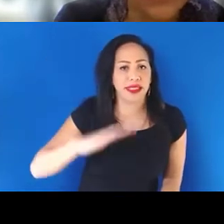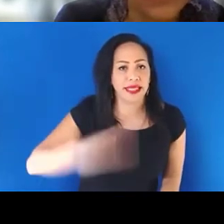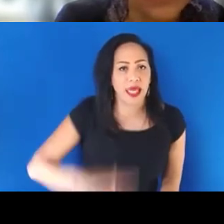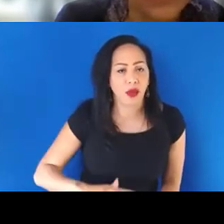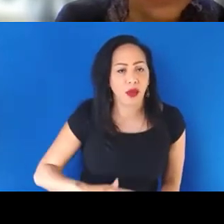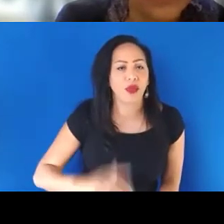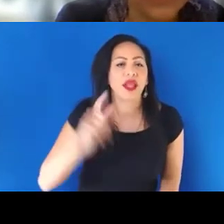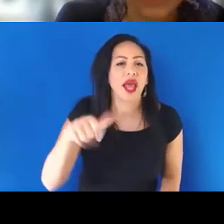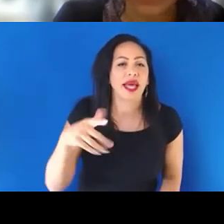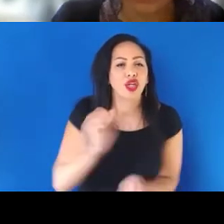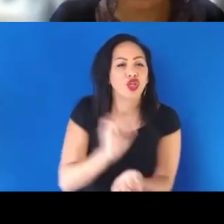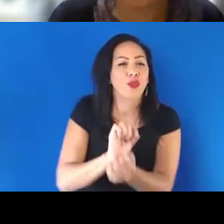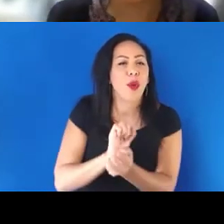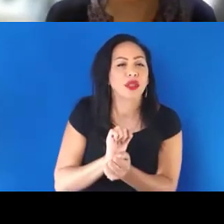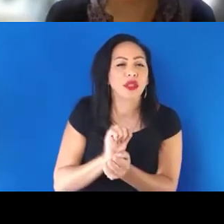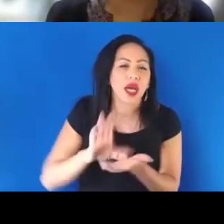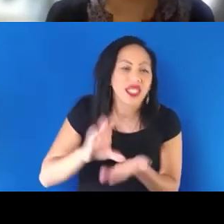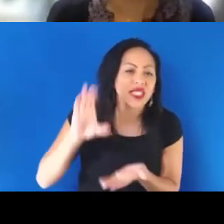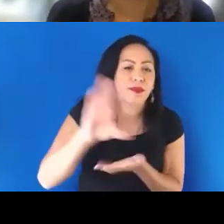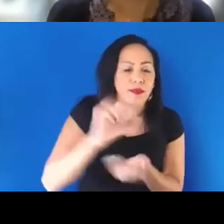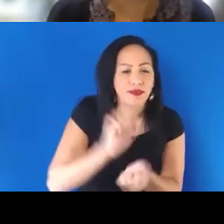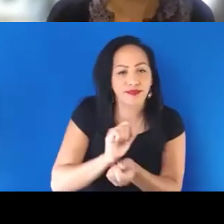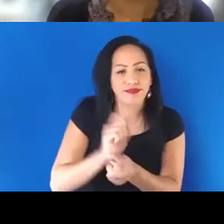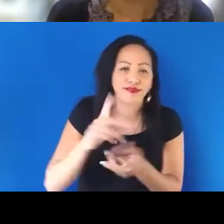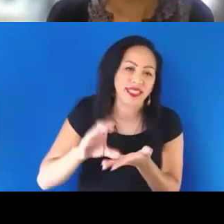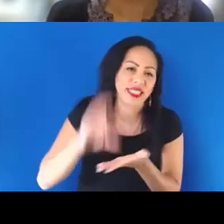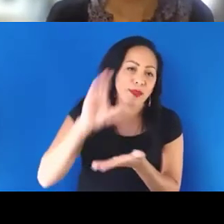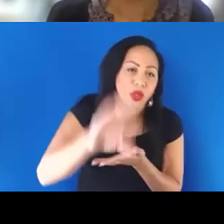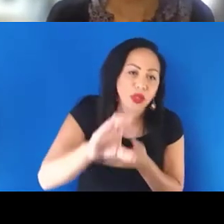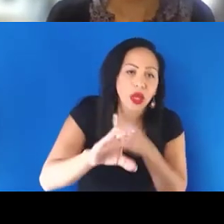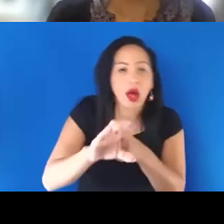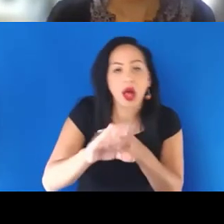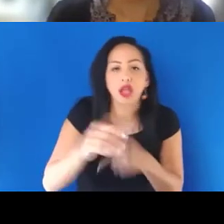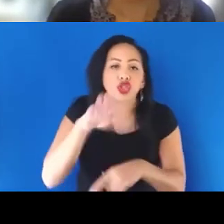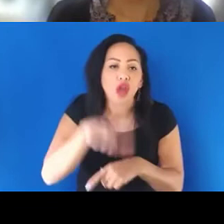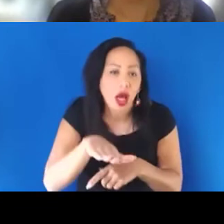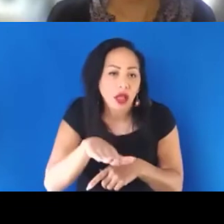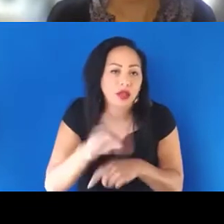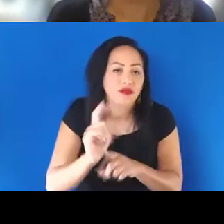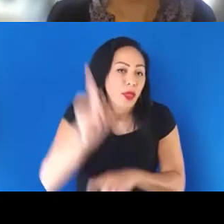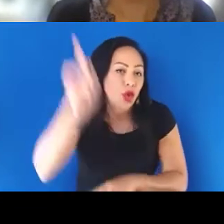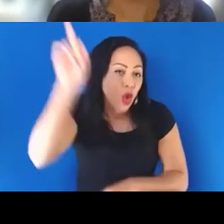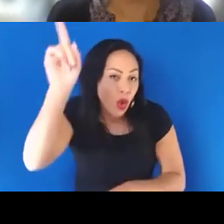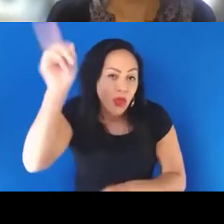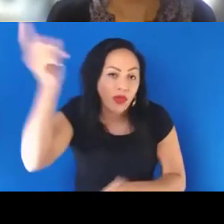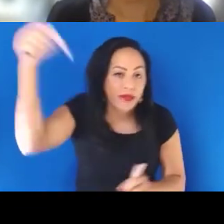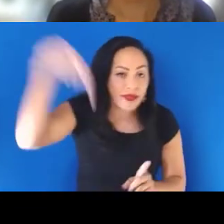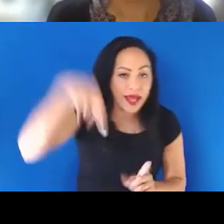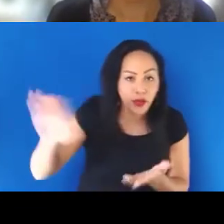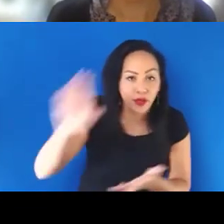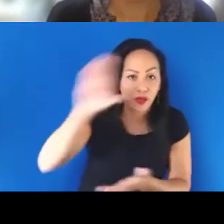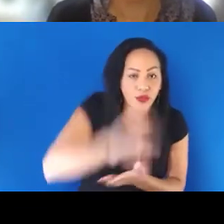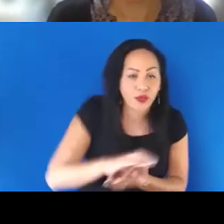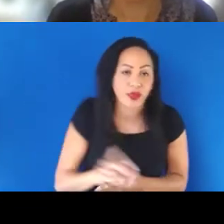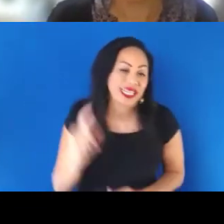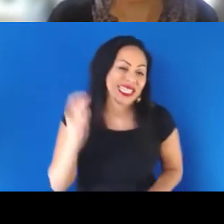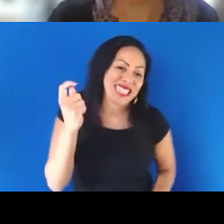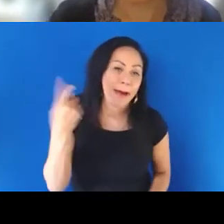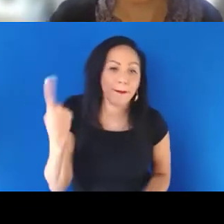North. If you remember, you know, you give 10 pounds a month and you think it's going to transform a poor child's